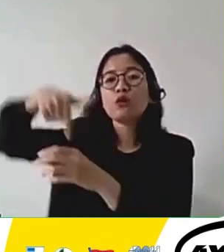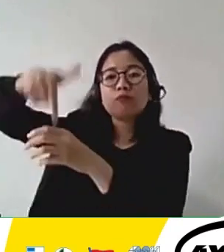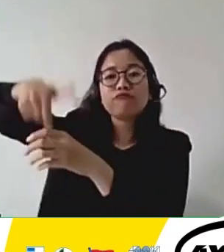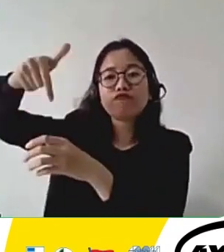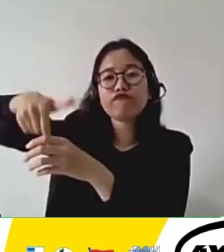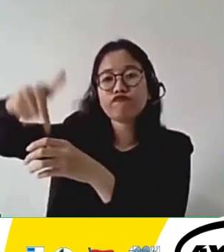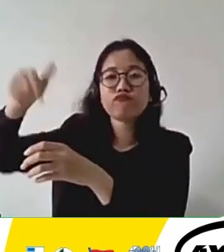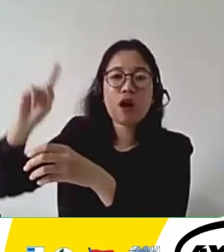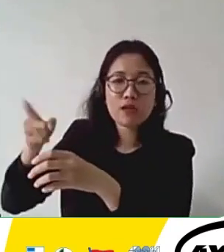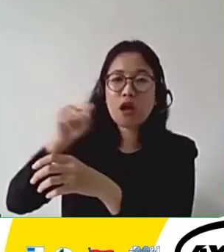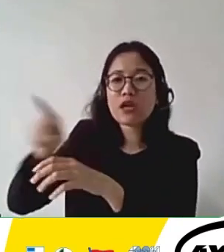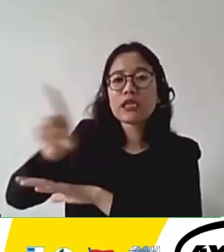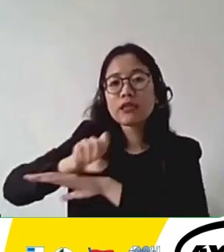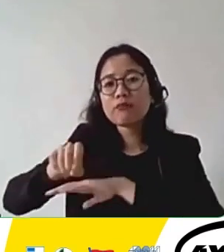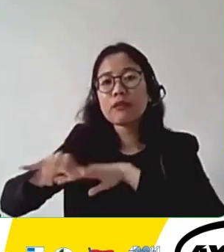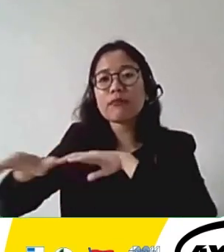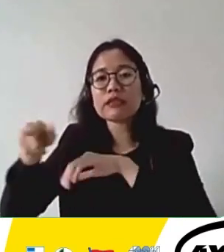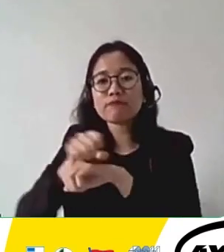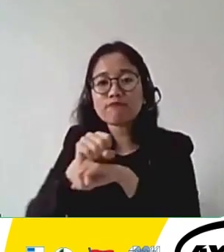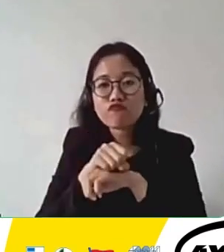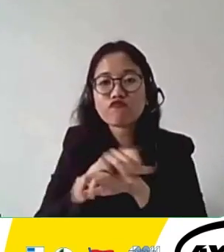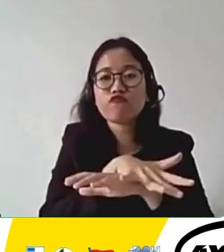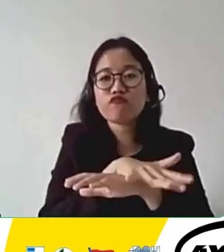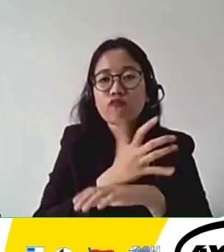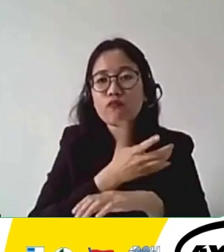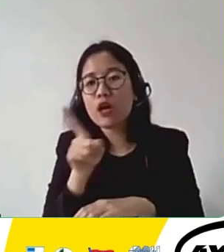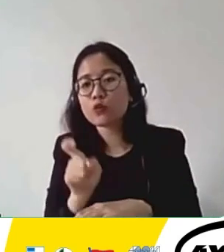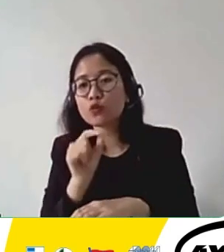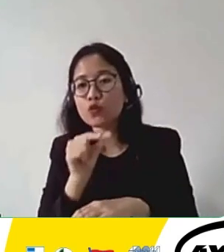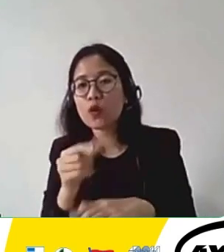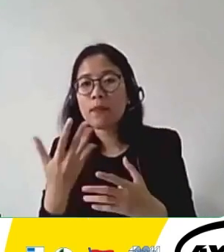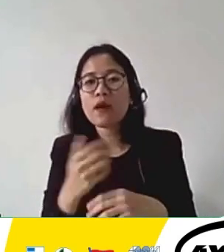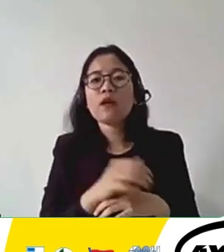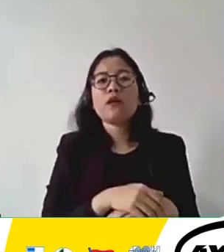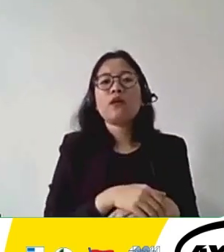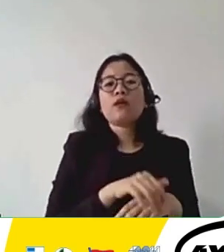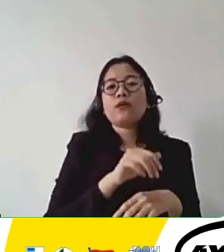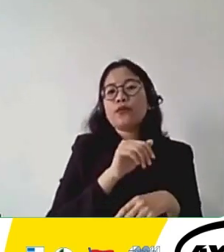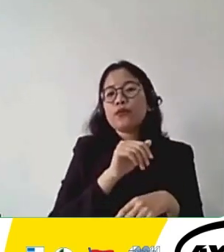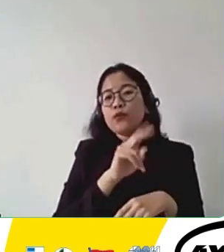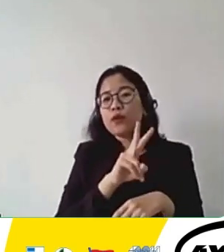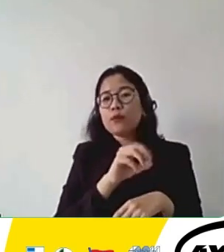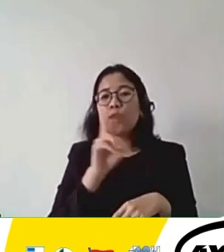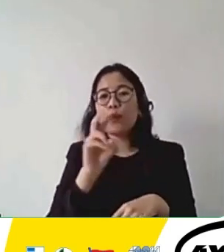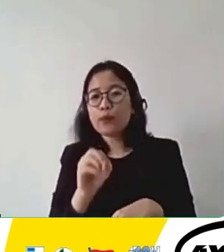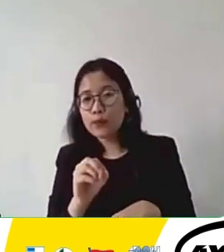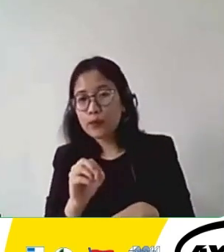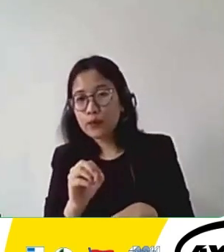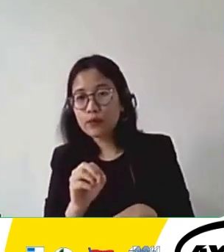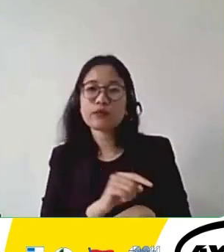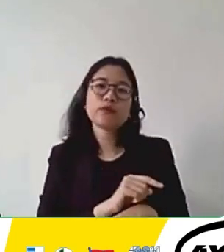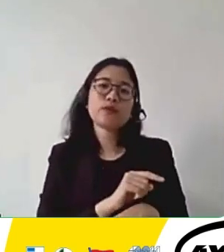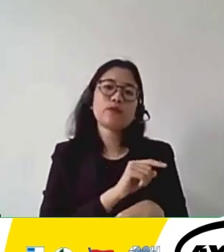implemented in 2017, in 2020, and 2033, and we see that we found